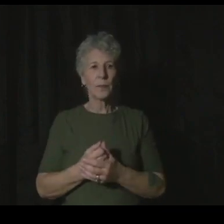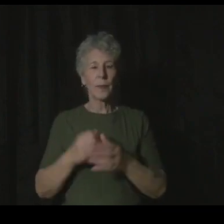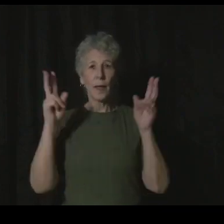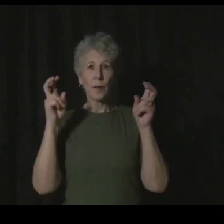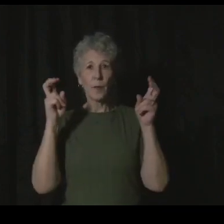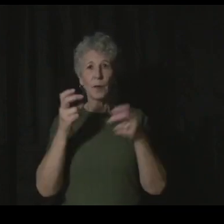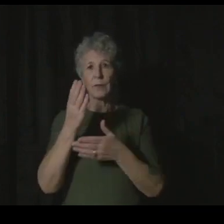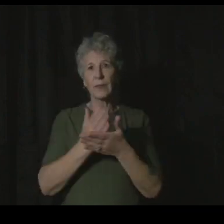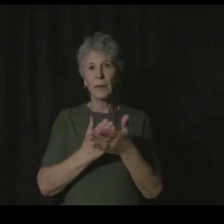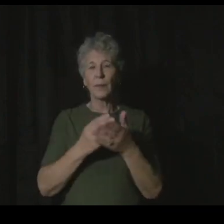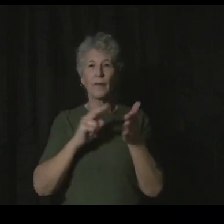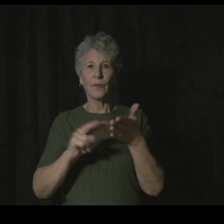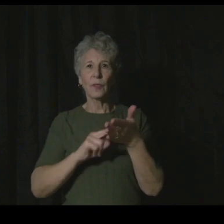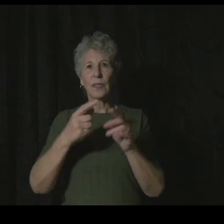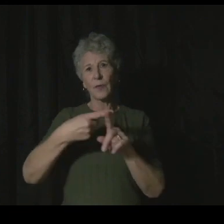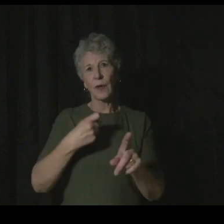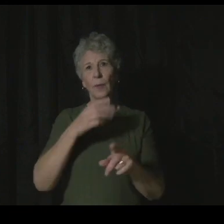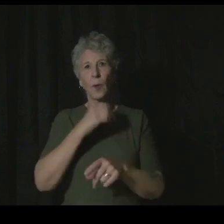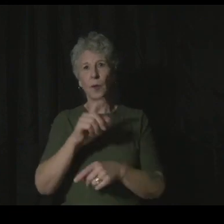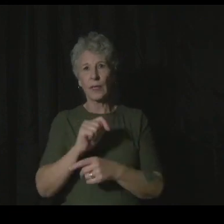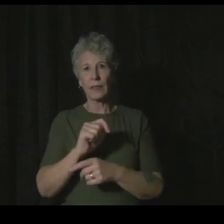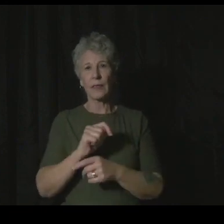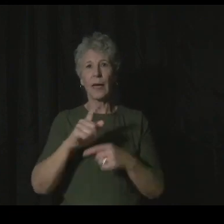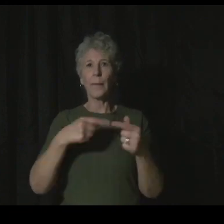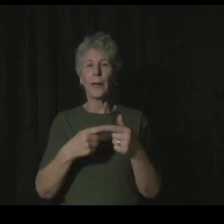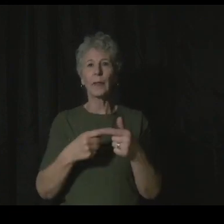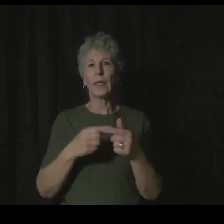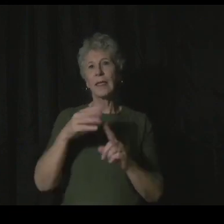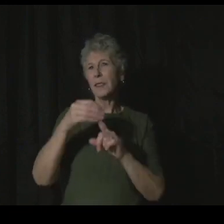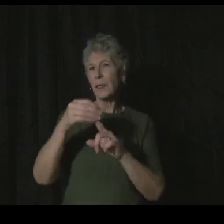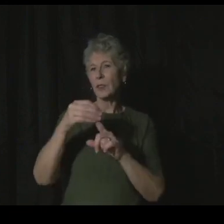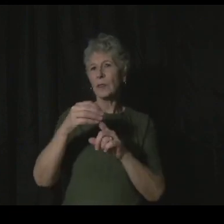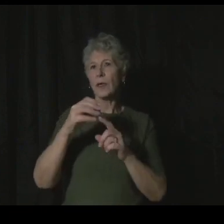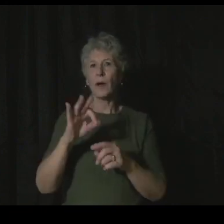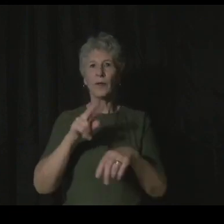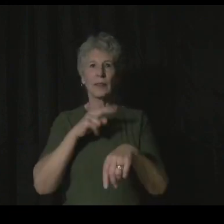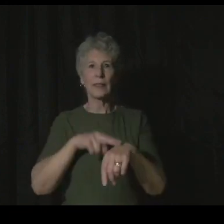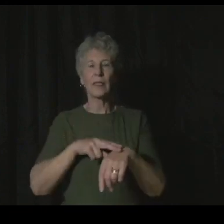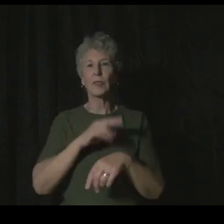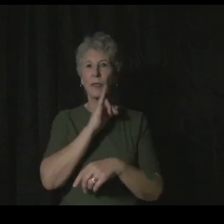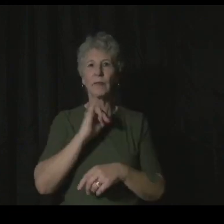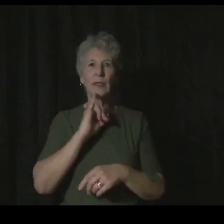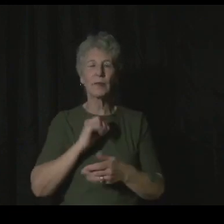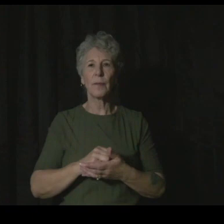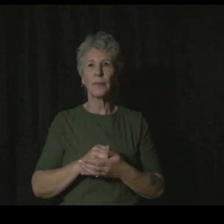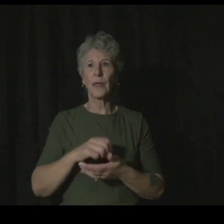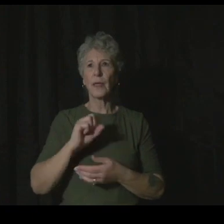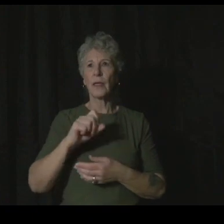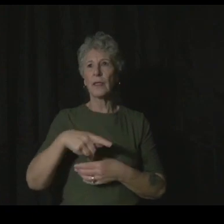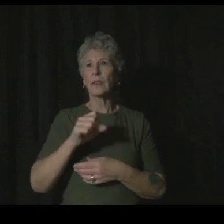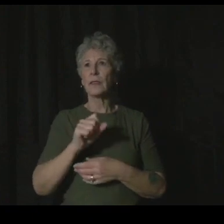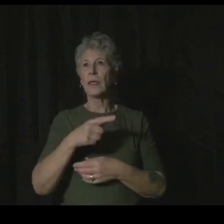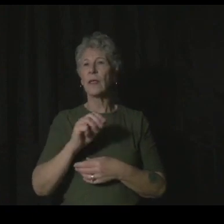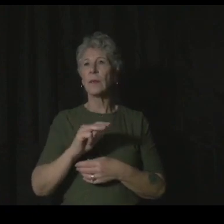of verses from the Old Testament regarding the specialness of the nation of Israel. Psalm